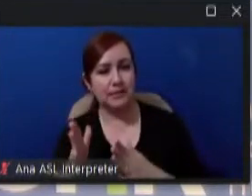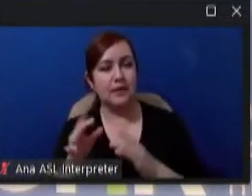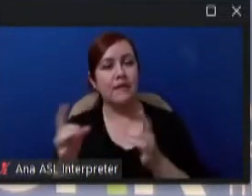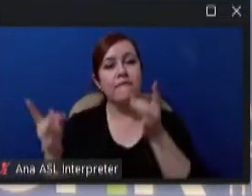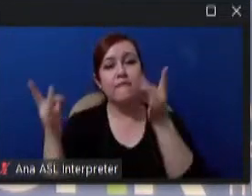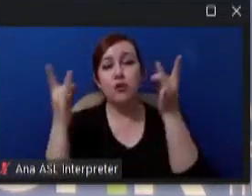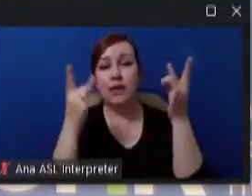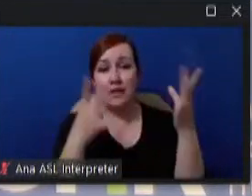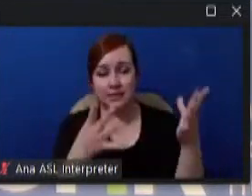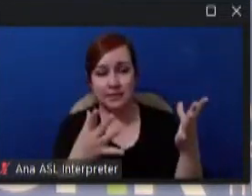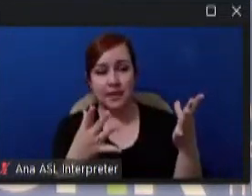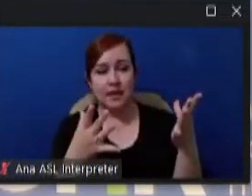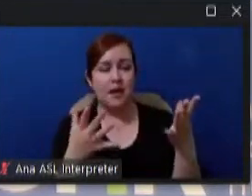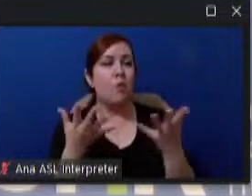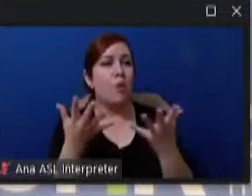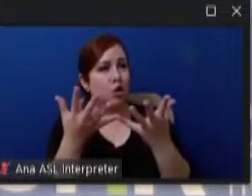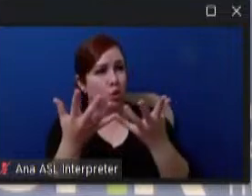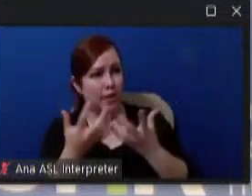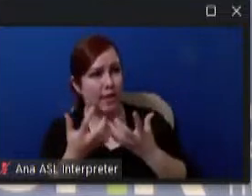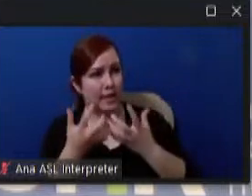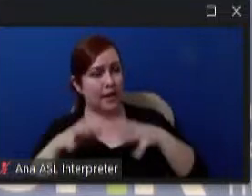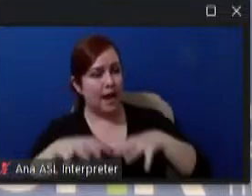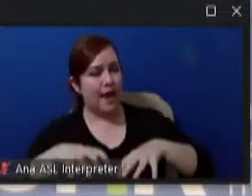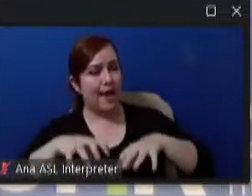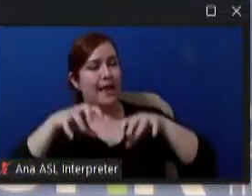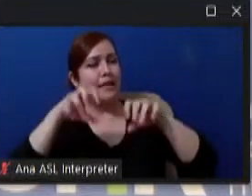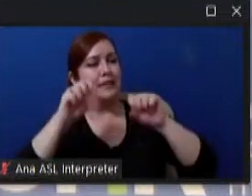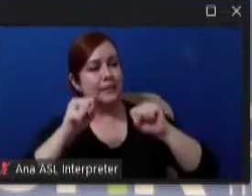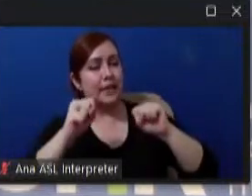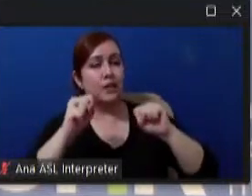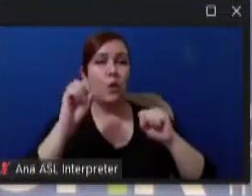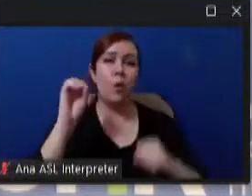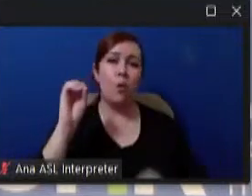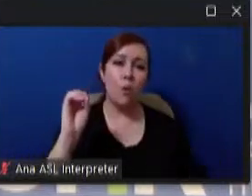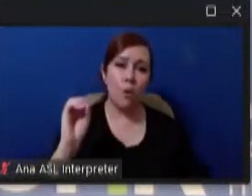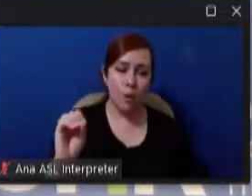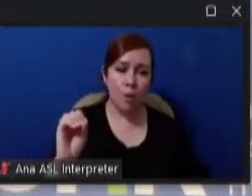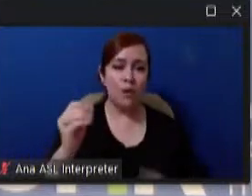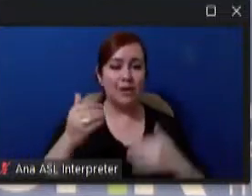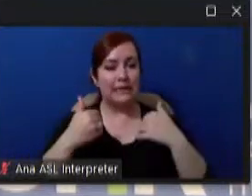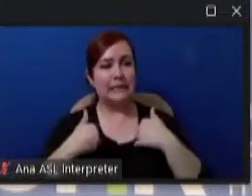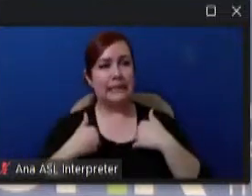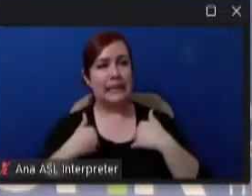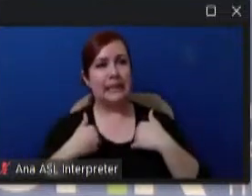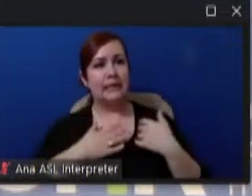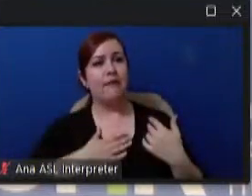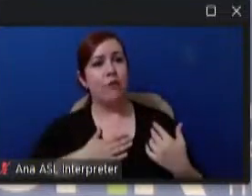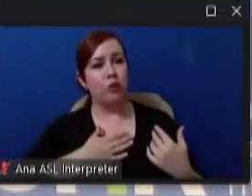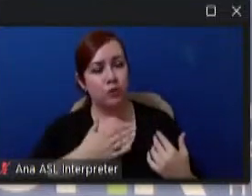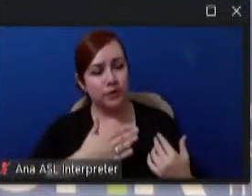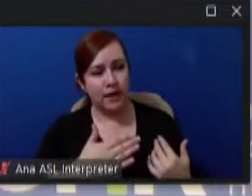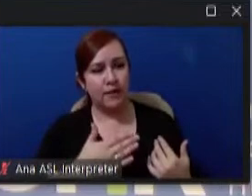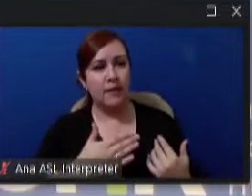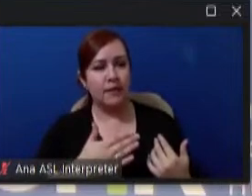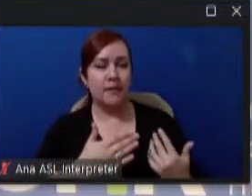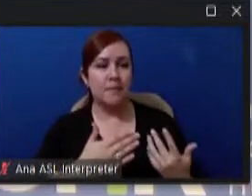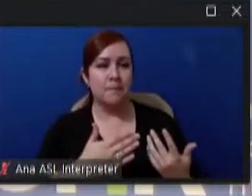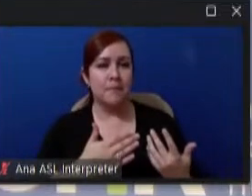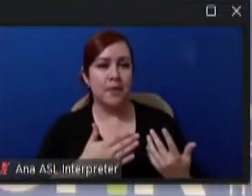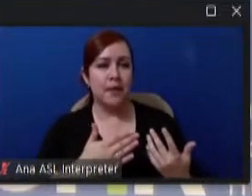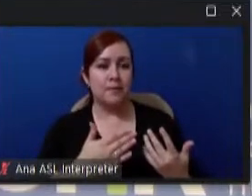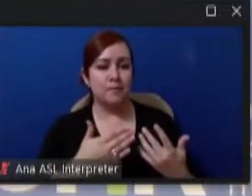violence when they seek to and wish